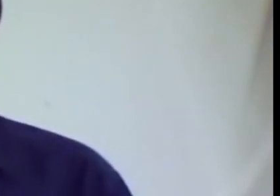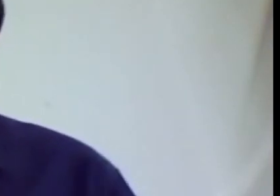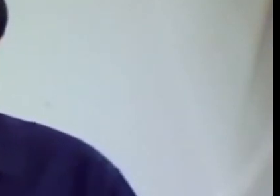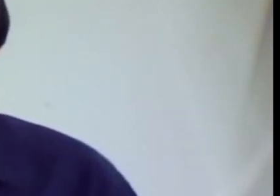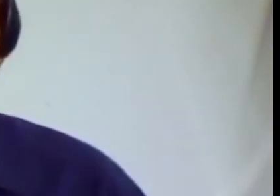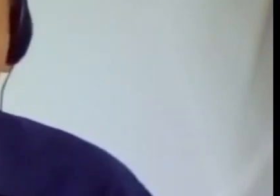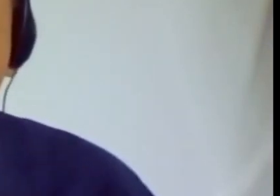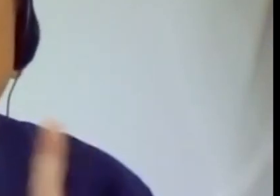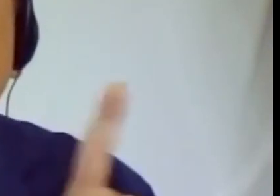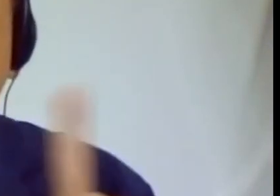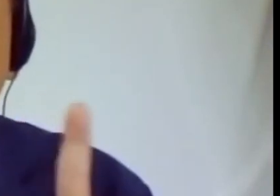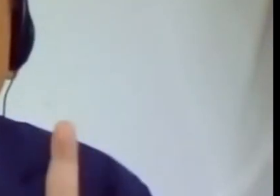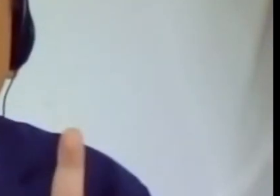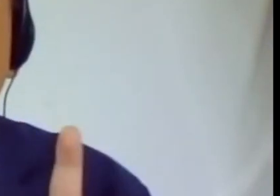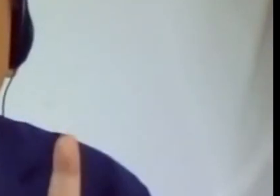home?